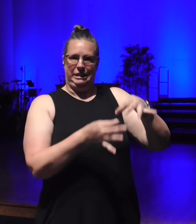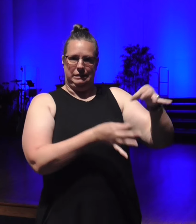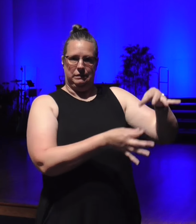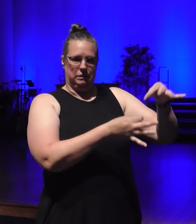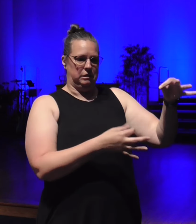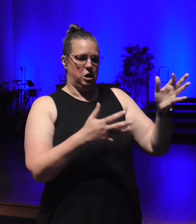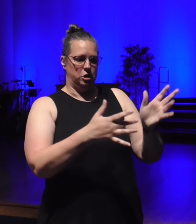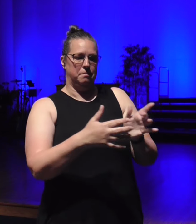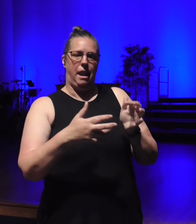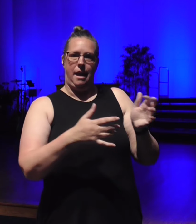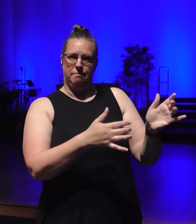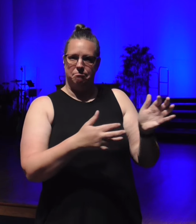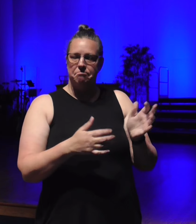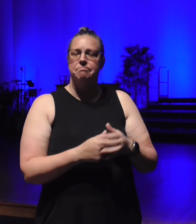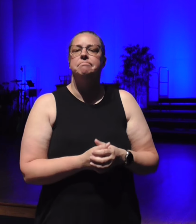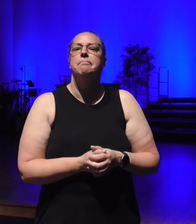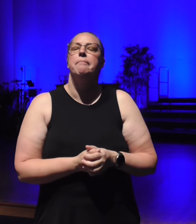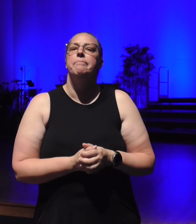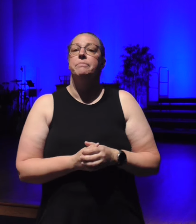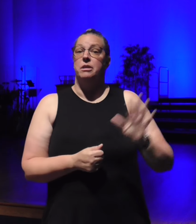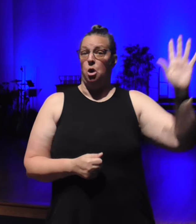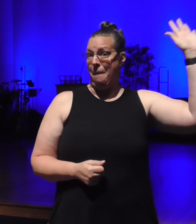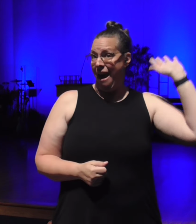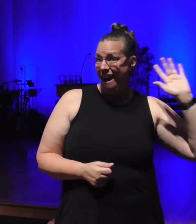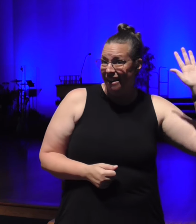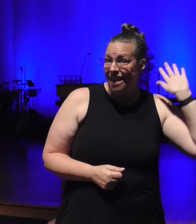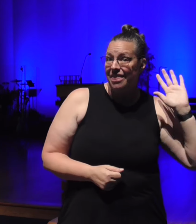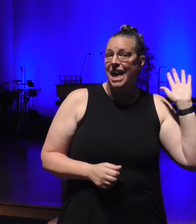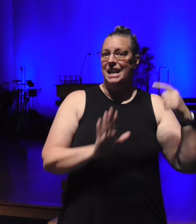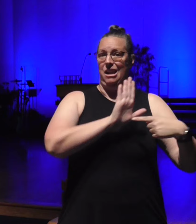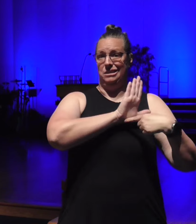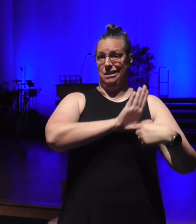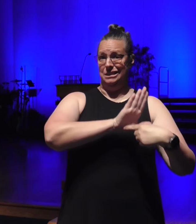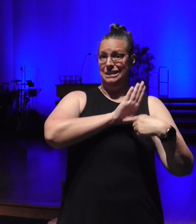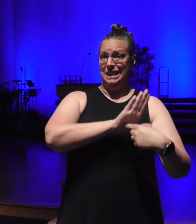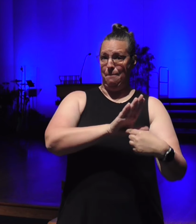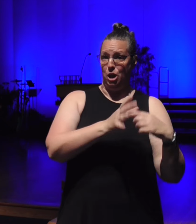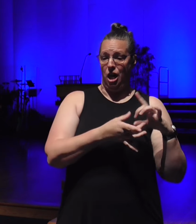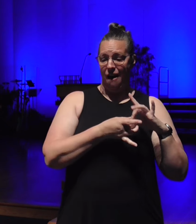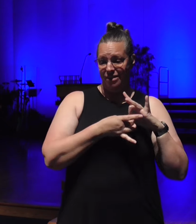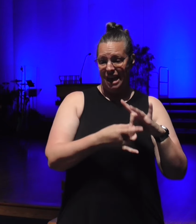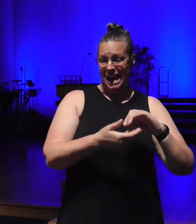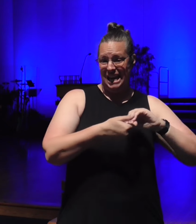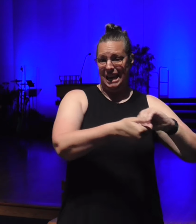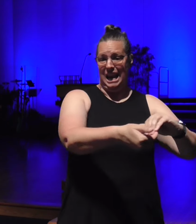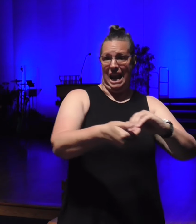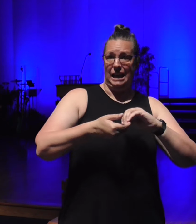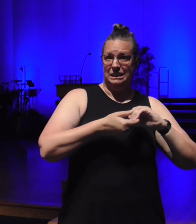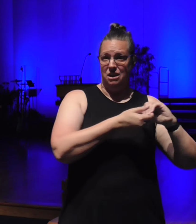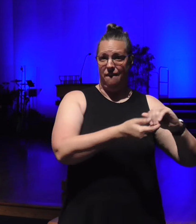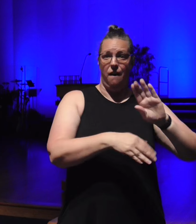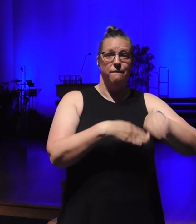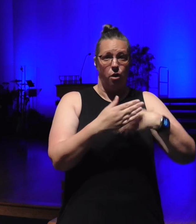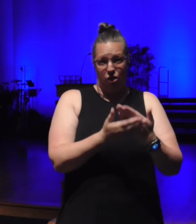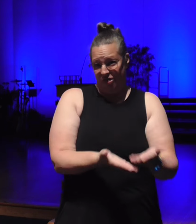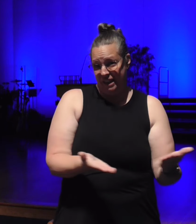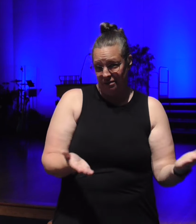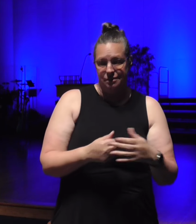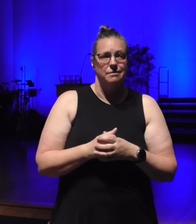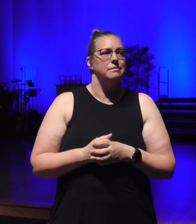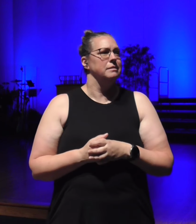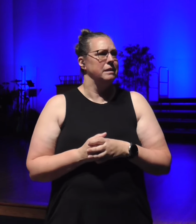era literature, a wind harp became a symbol of the interconnectivity of all things.